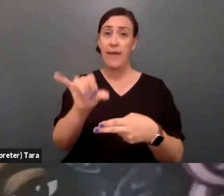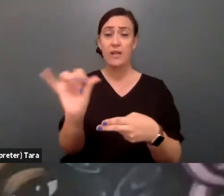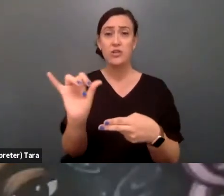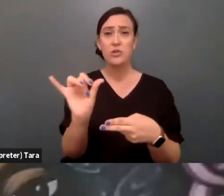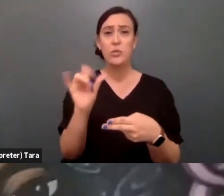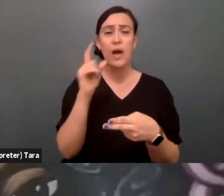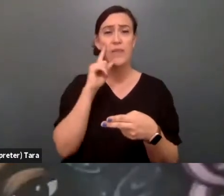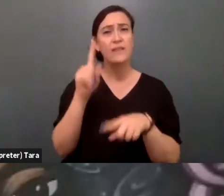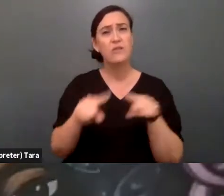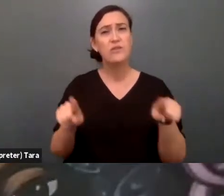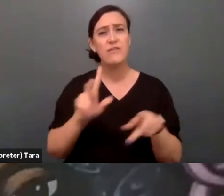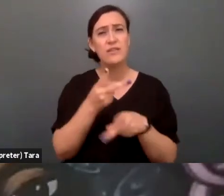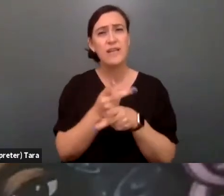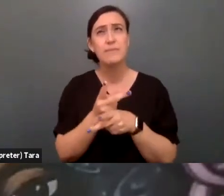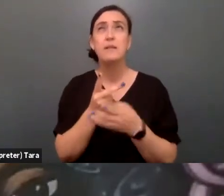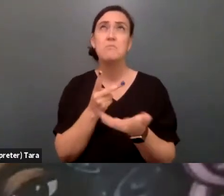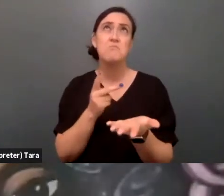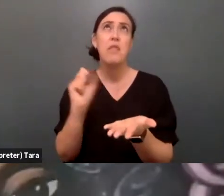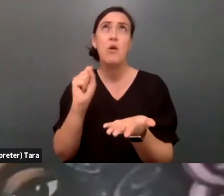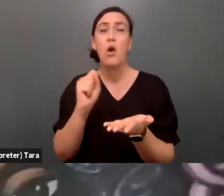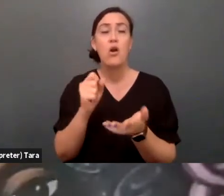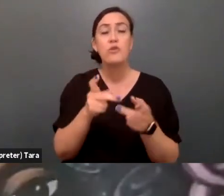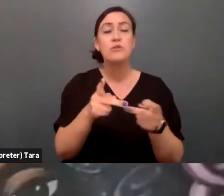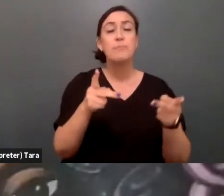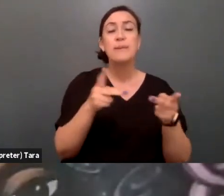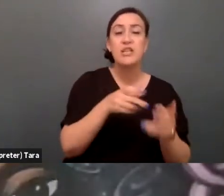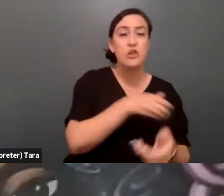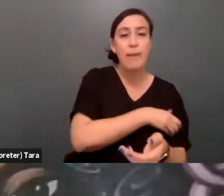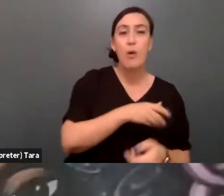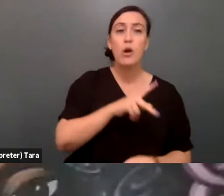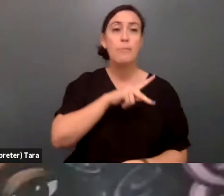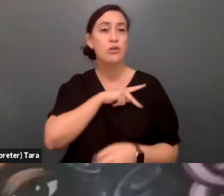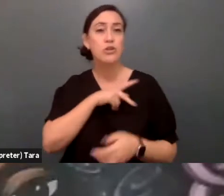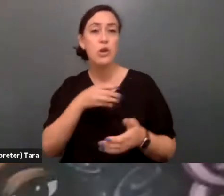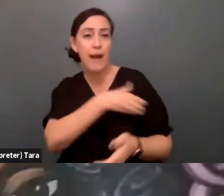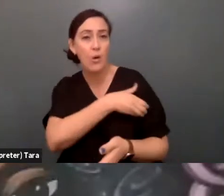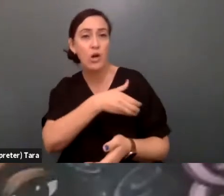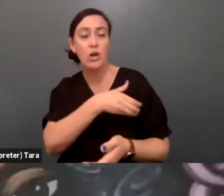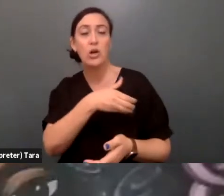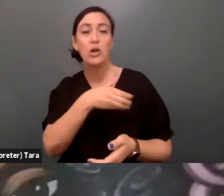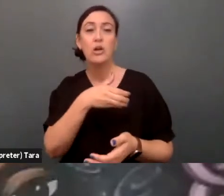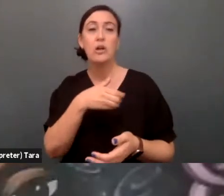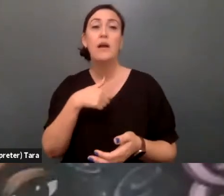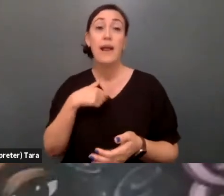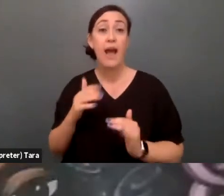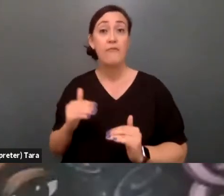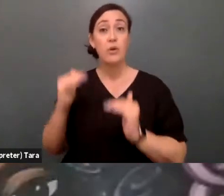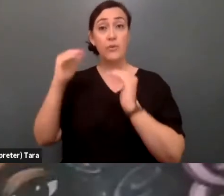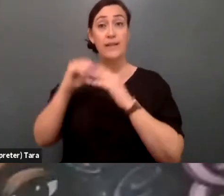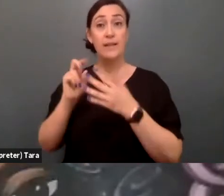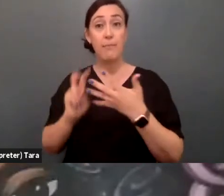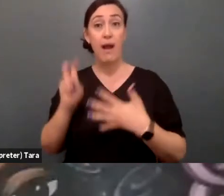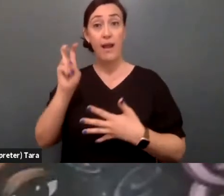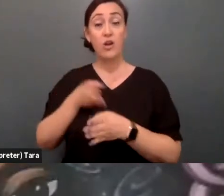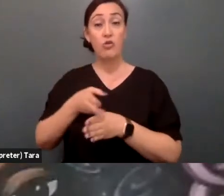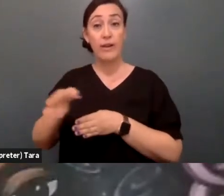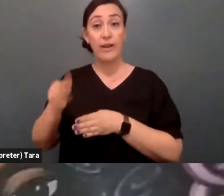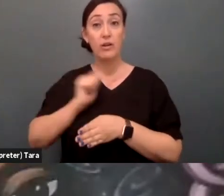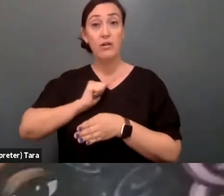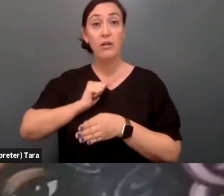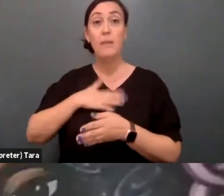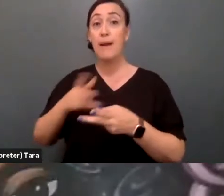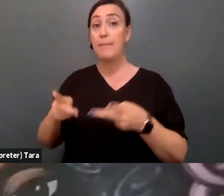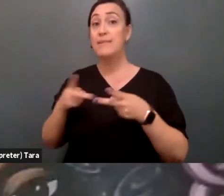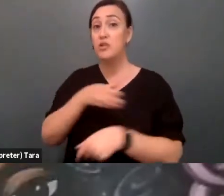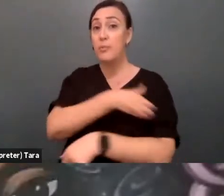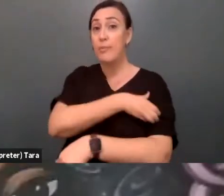there are different types, there's positional power, personal power. And as I have progressed in my career, my positional